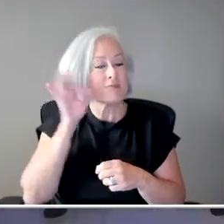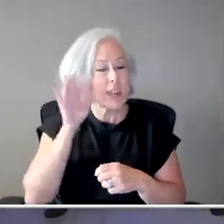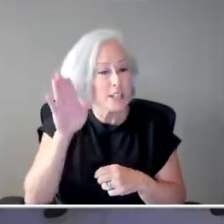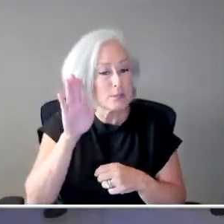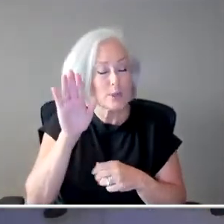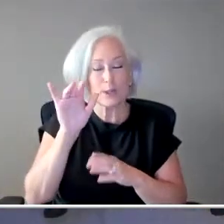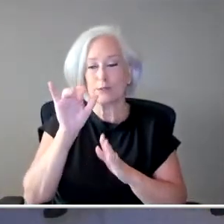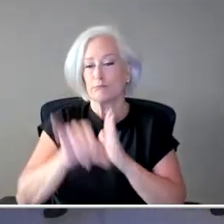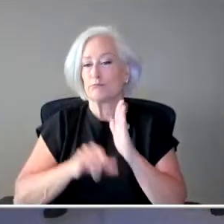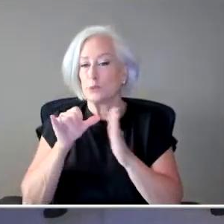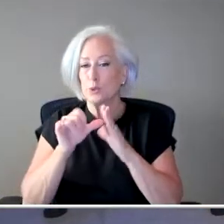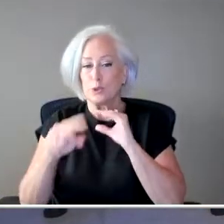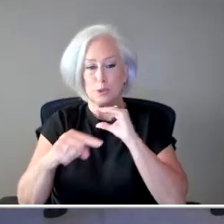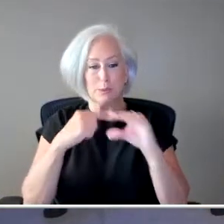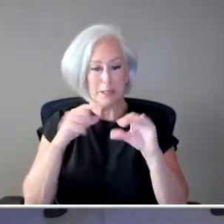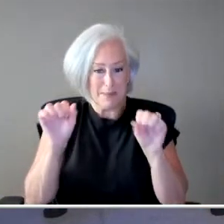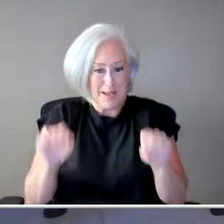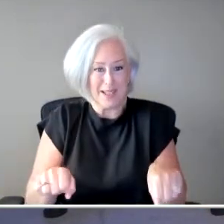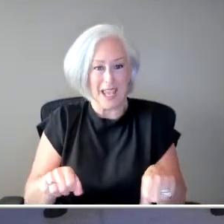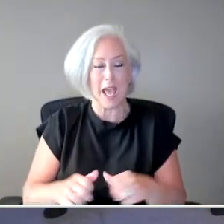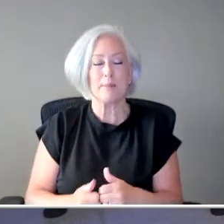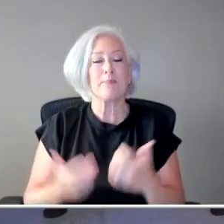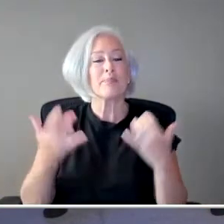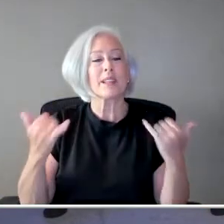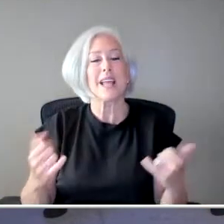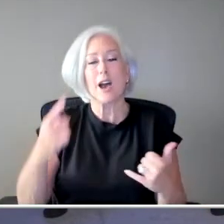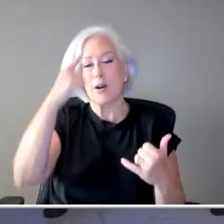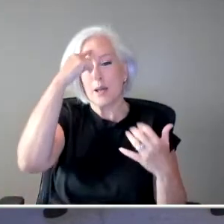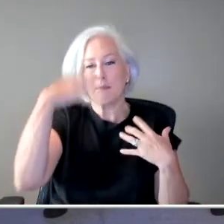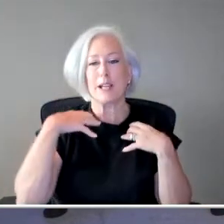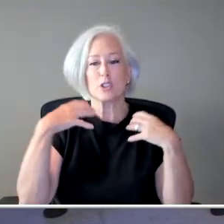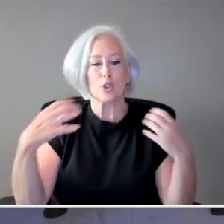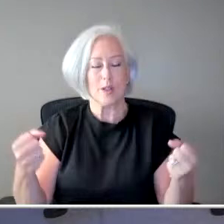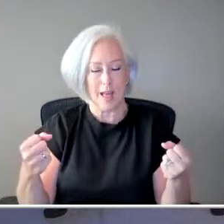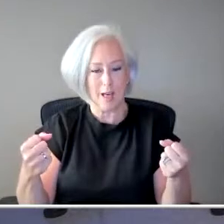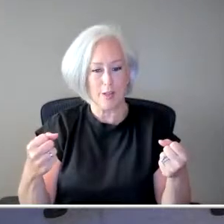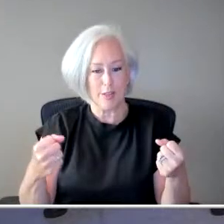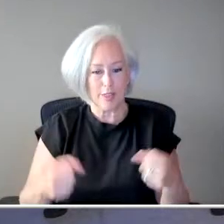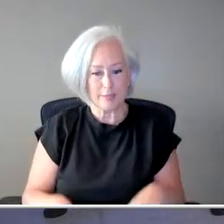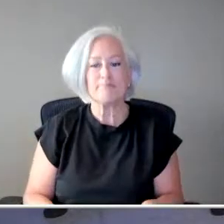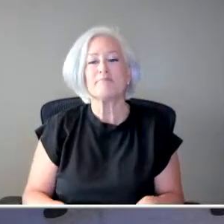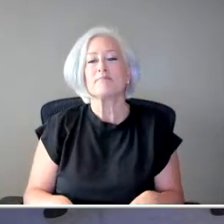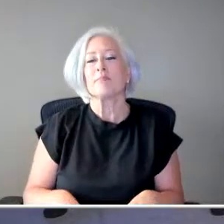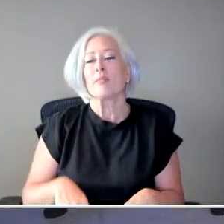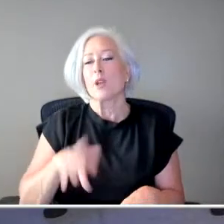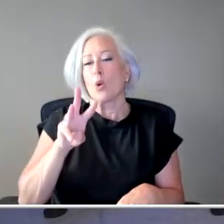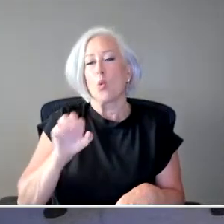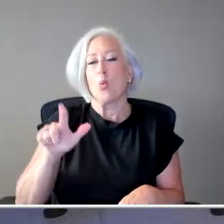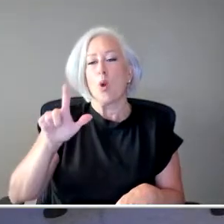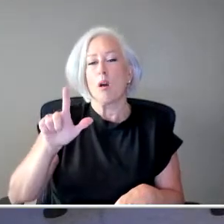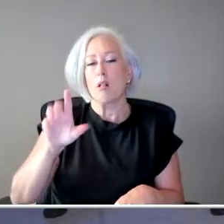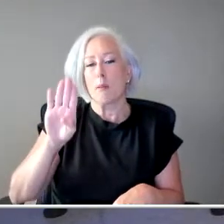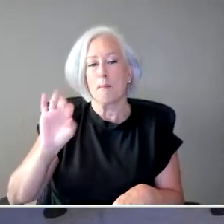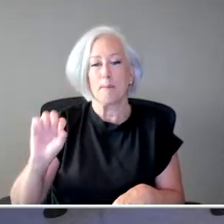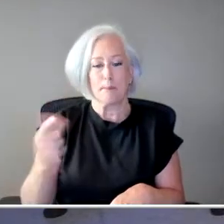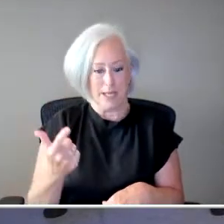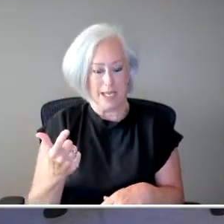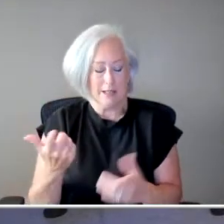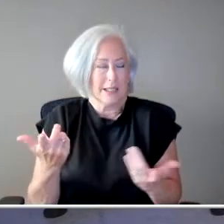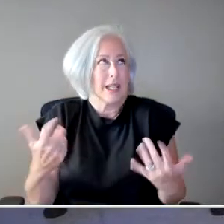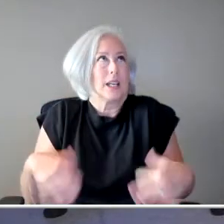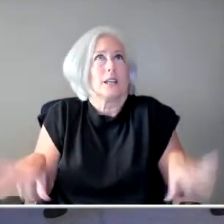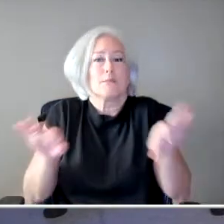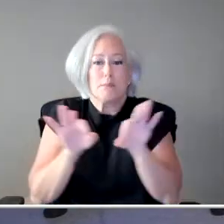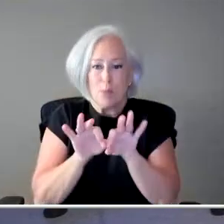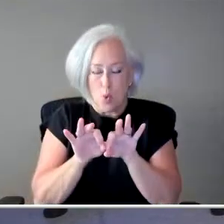right there on your screen. Let's talk about mental health and well-being. Super important, and thankfully it's been being more accepted than ever to